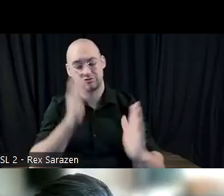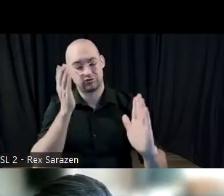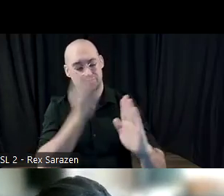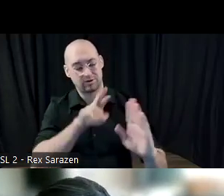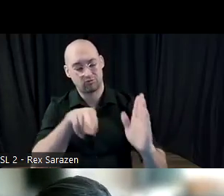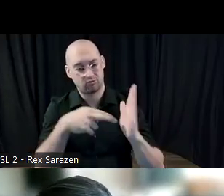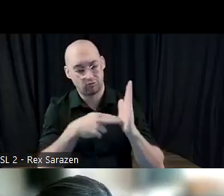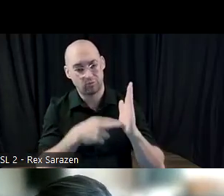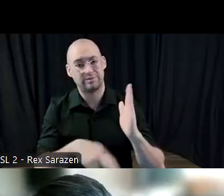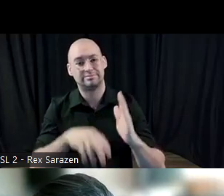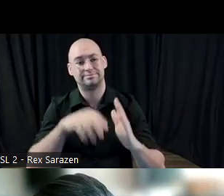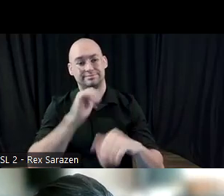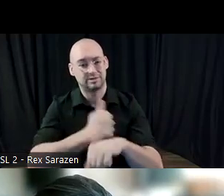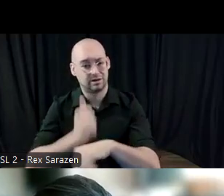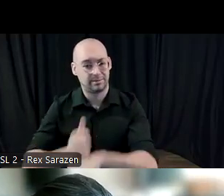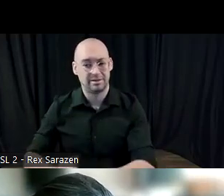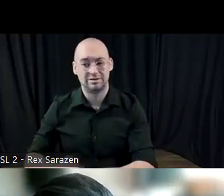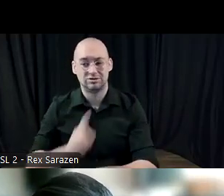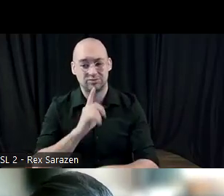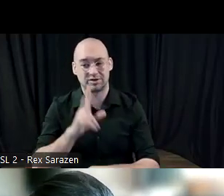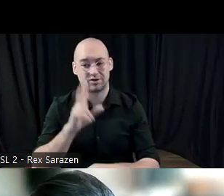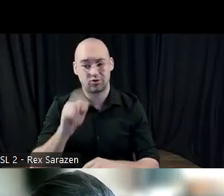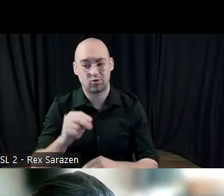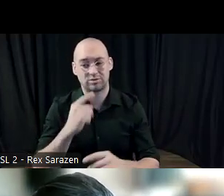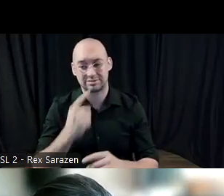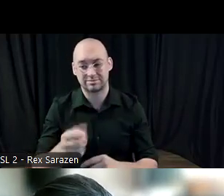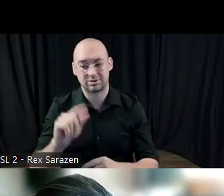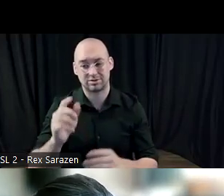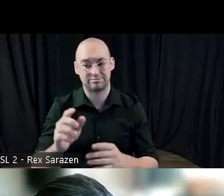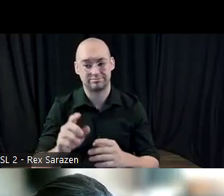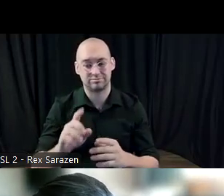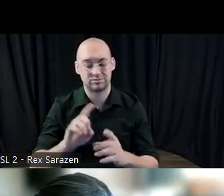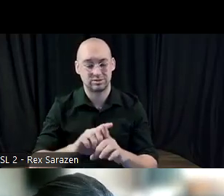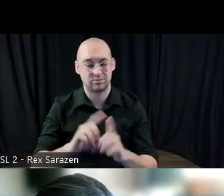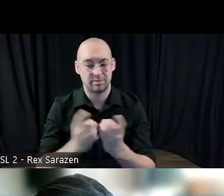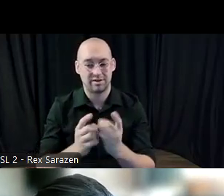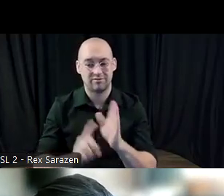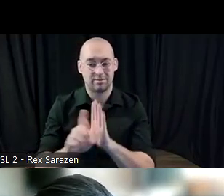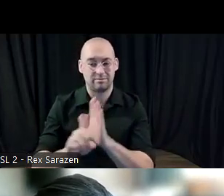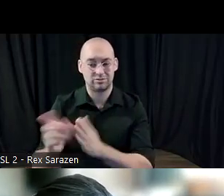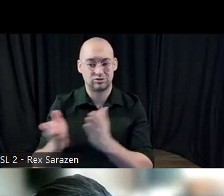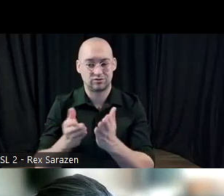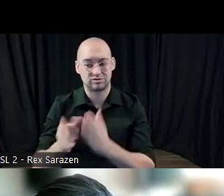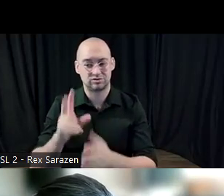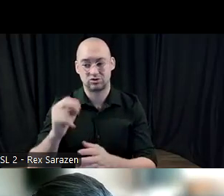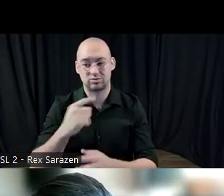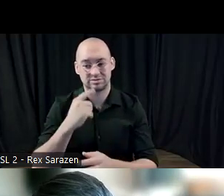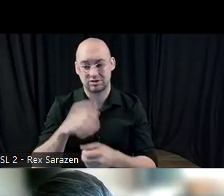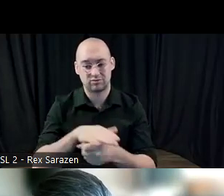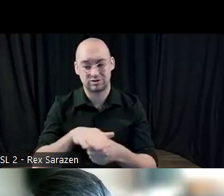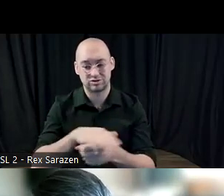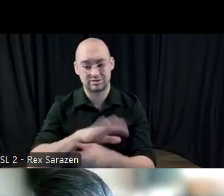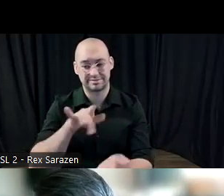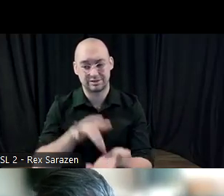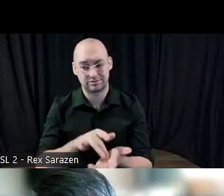implementation, is there was absolutely no mention of the Department of Developmental Services, no mention of regional centers. And even though